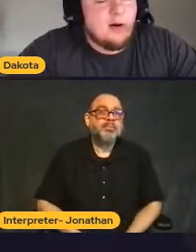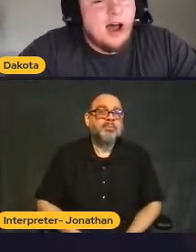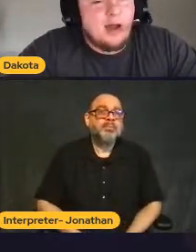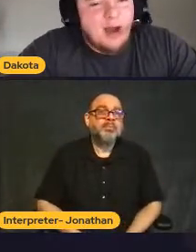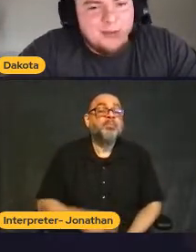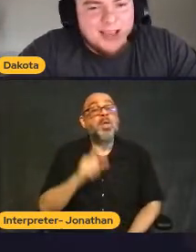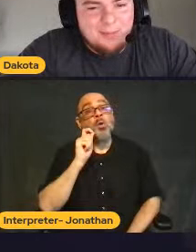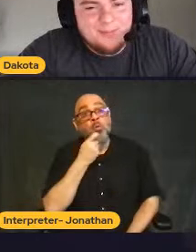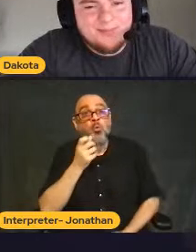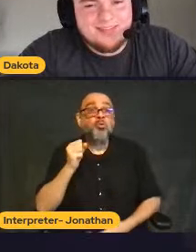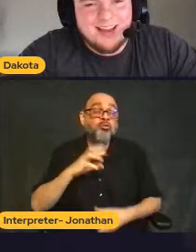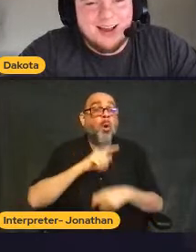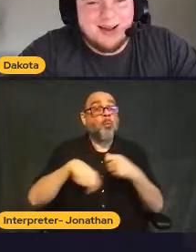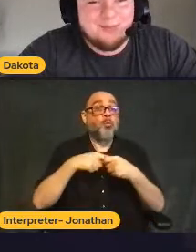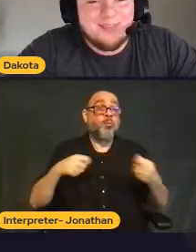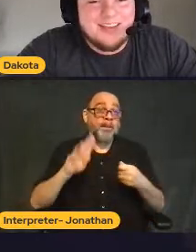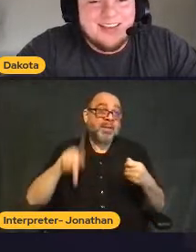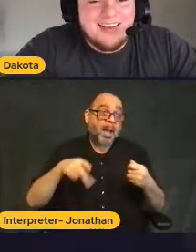Cool. So wrapping up.